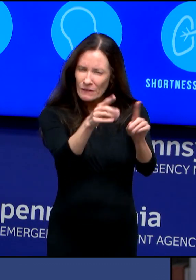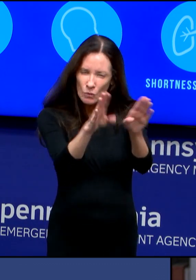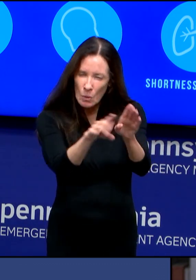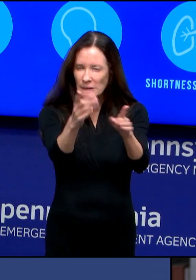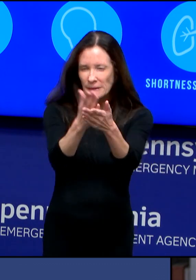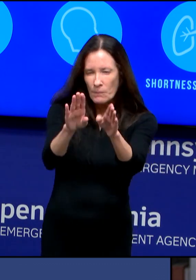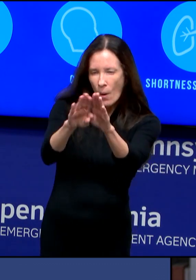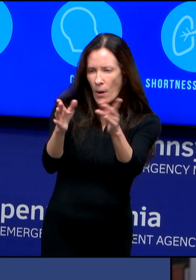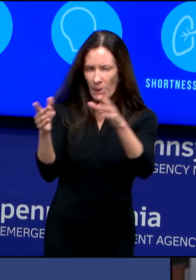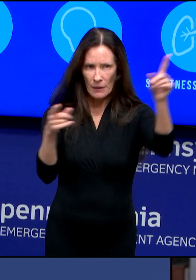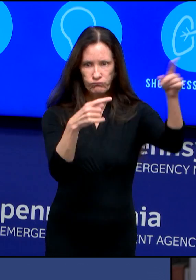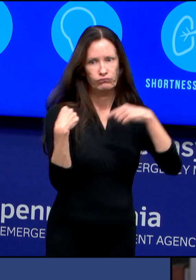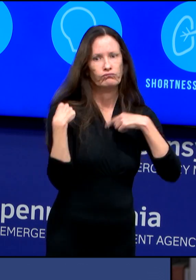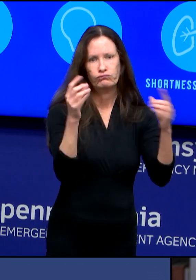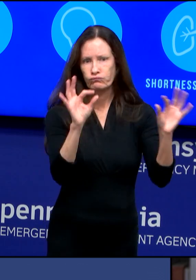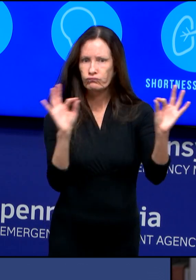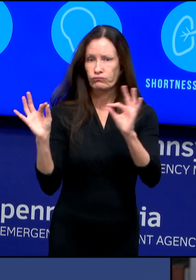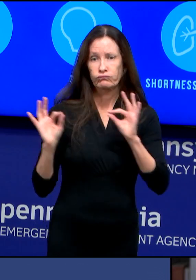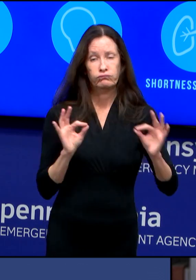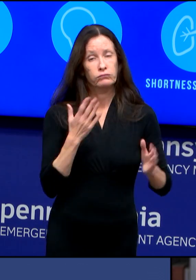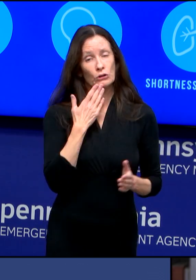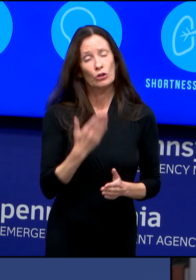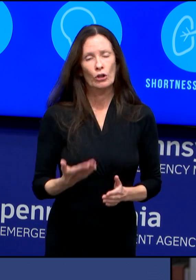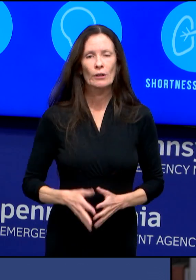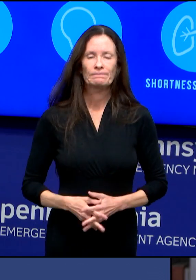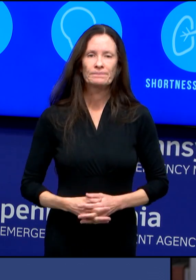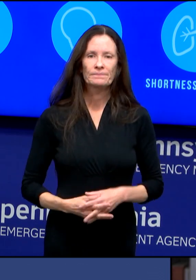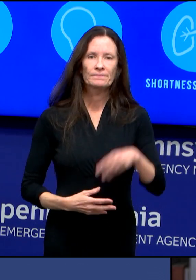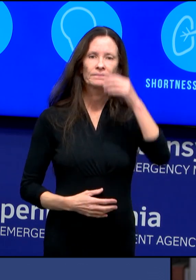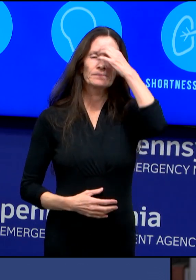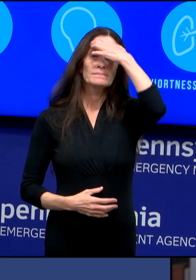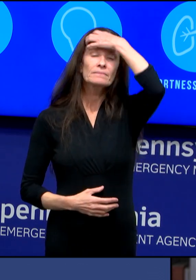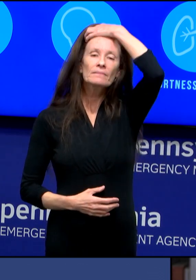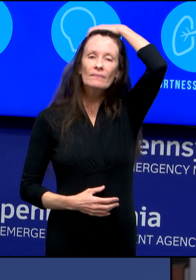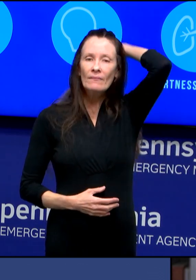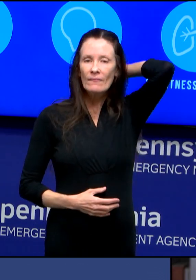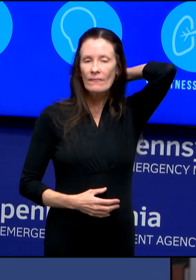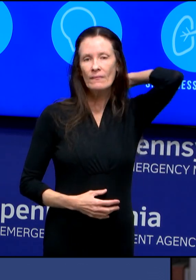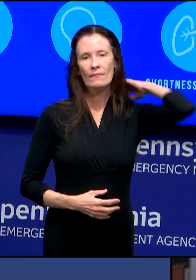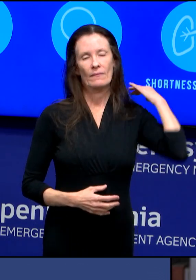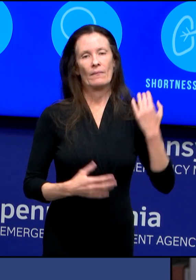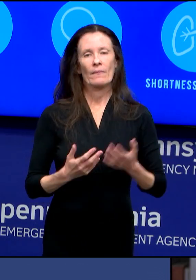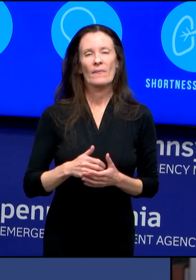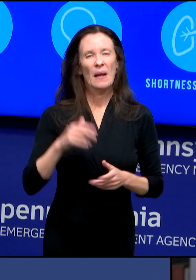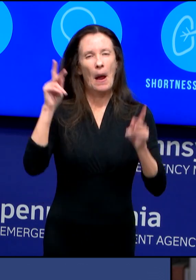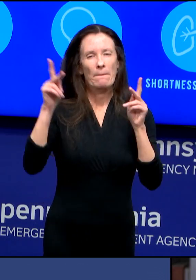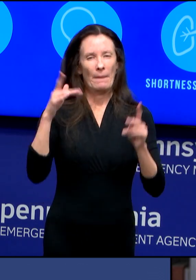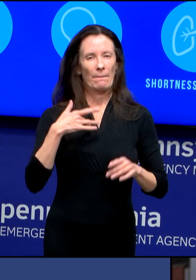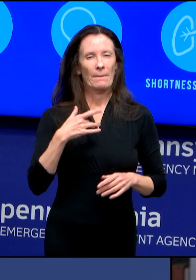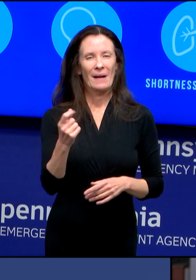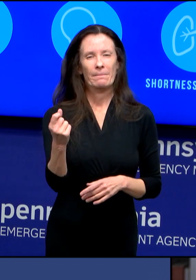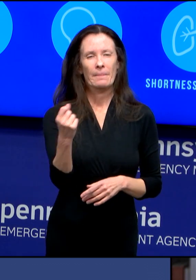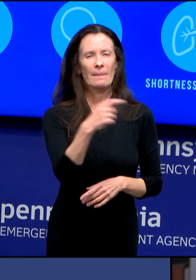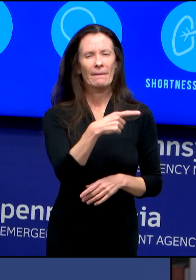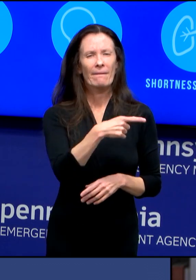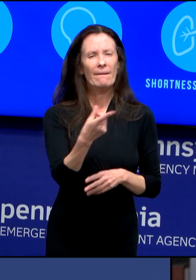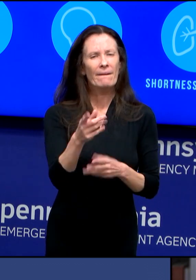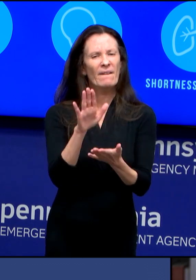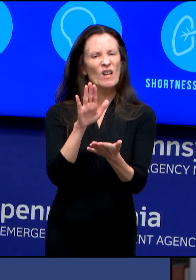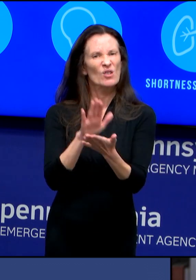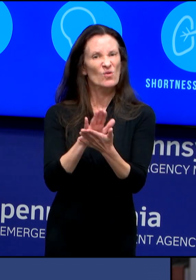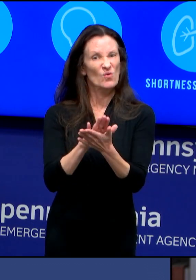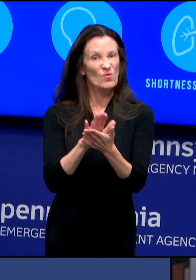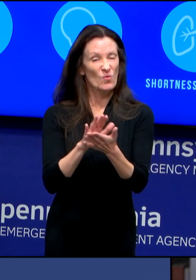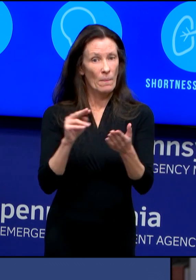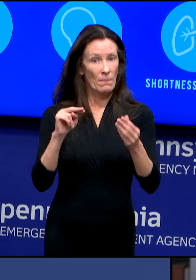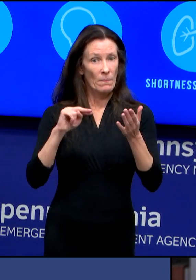we have several outlets asking about the school closure extension. Is the school closure extension just for the 7 counties,